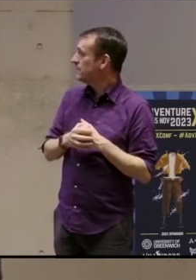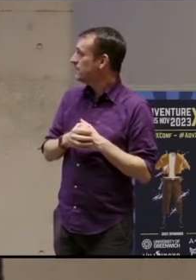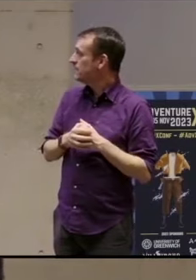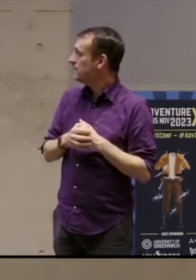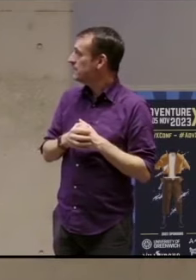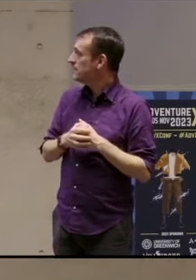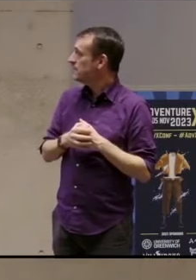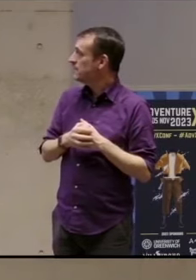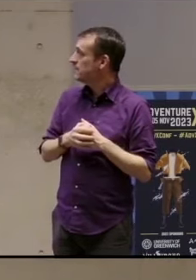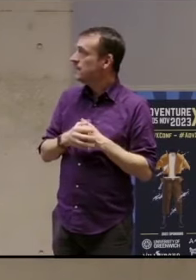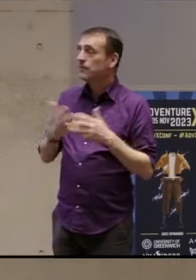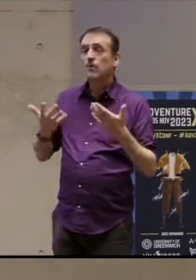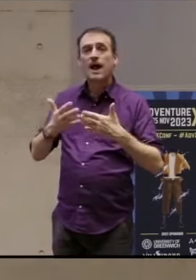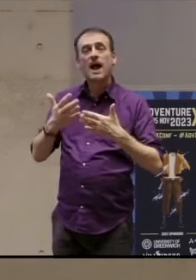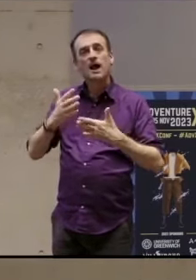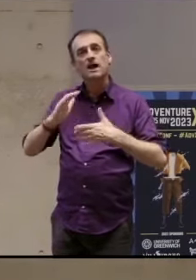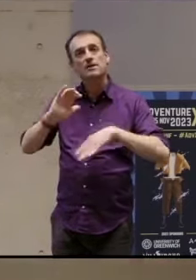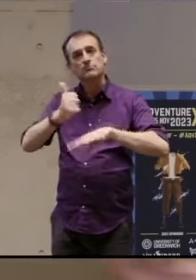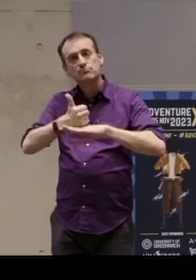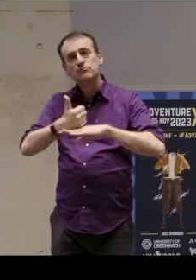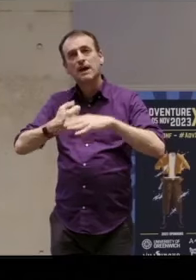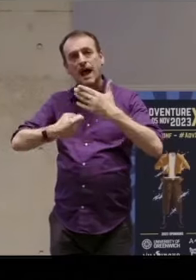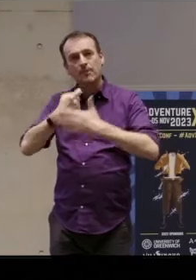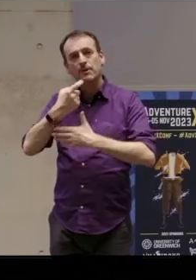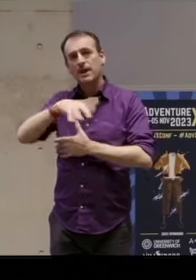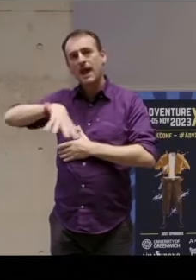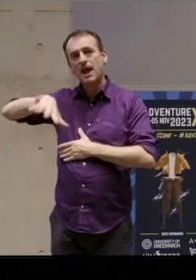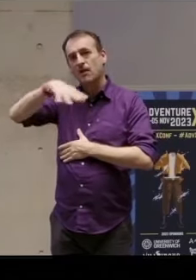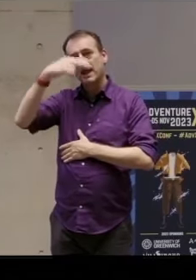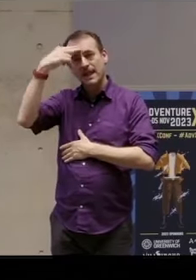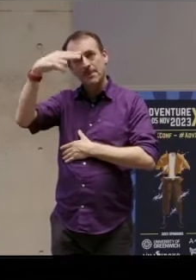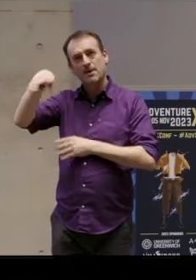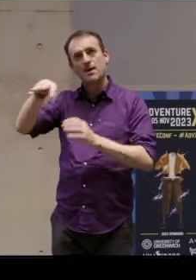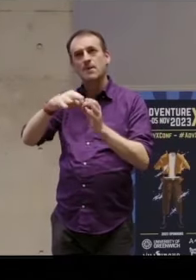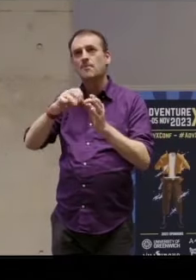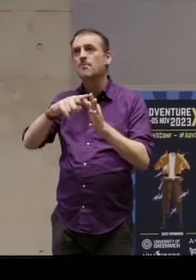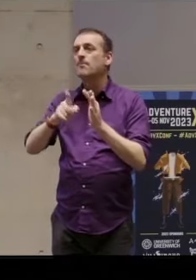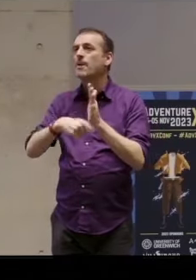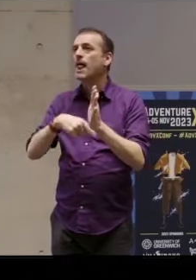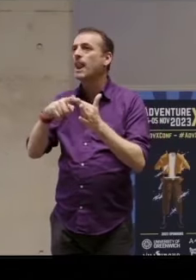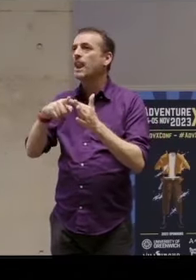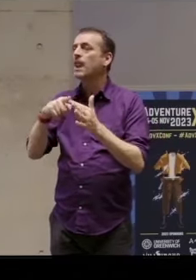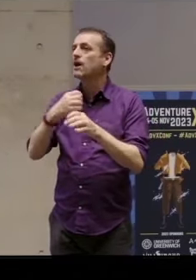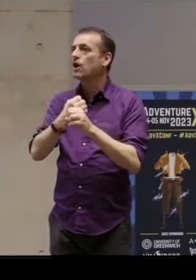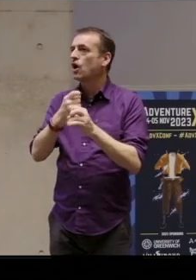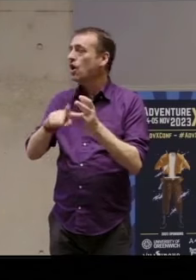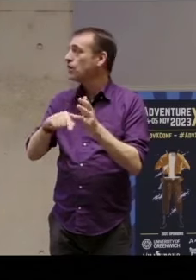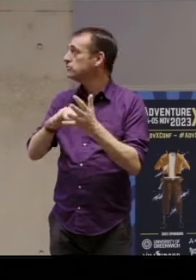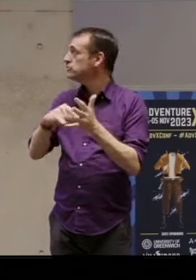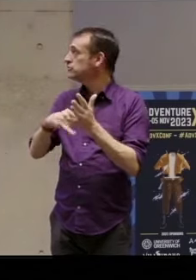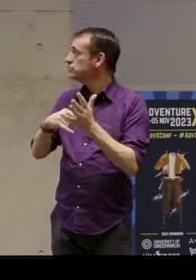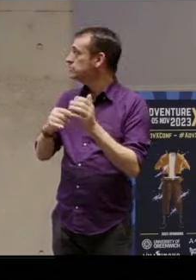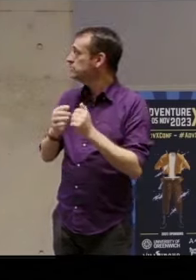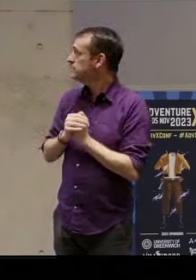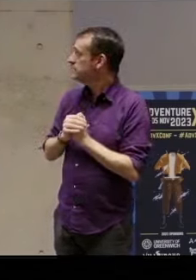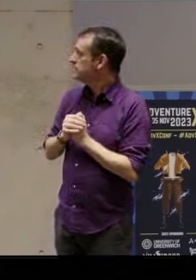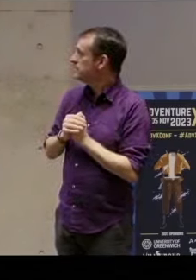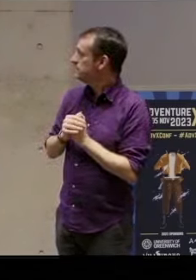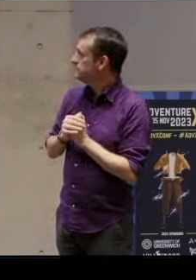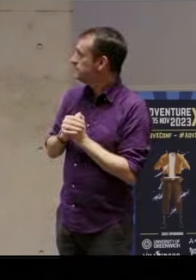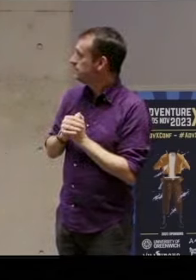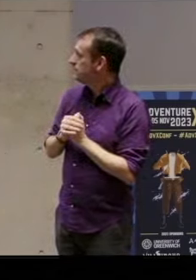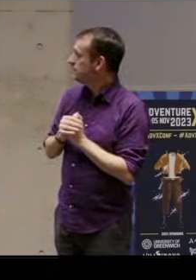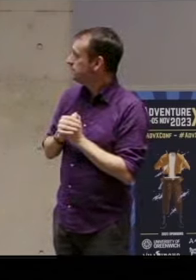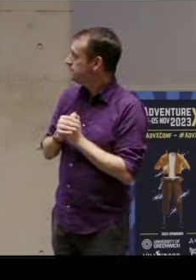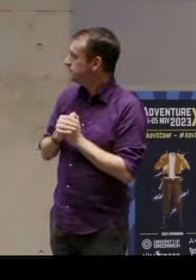Belagost. We continue with Svetak Bob, the first officially distributed video game of the then called